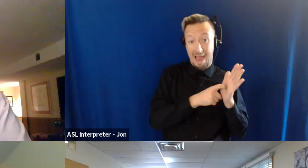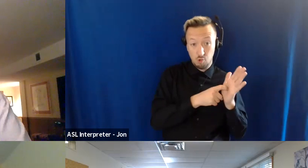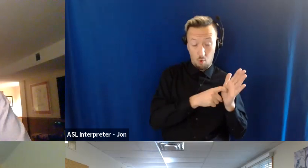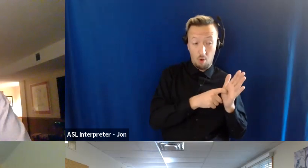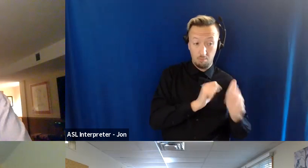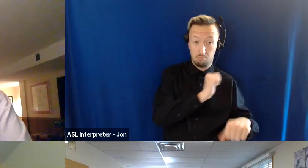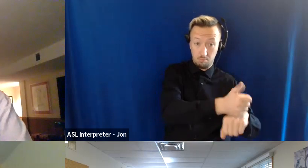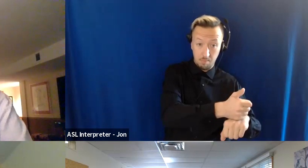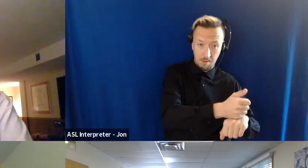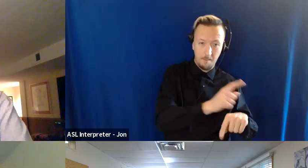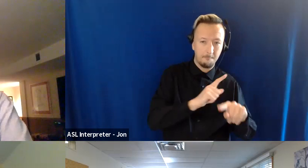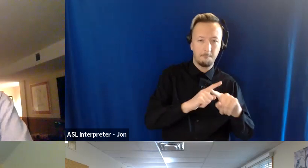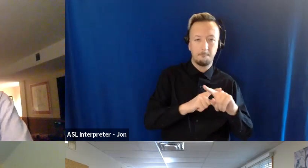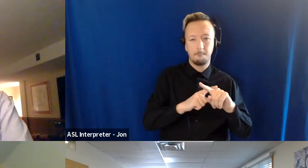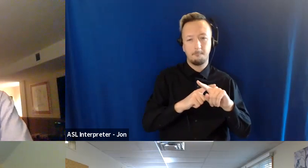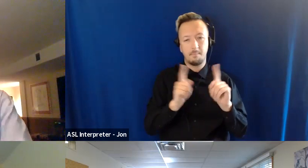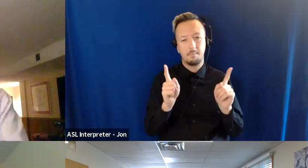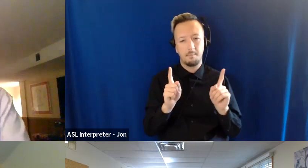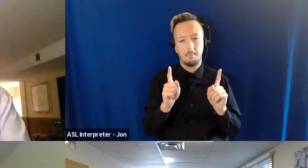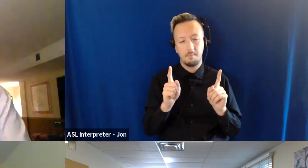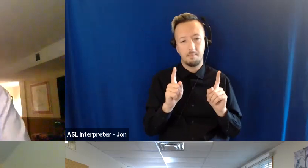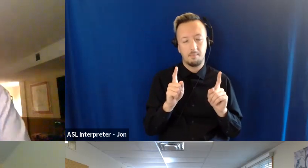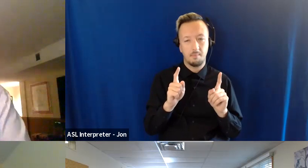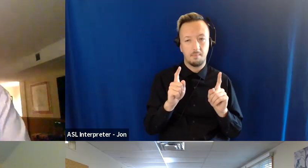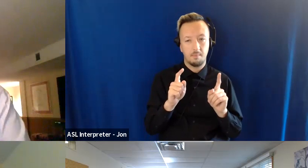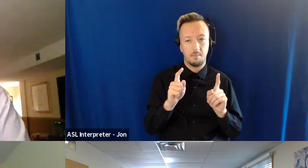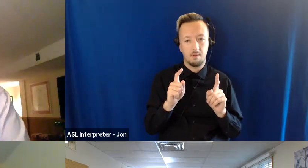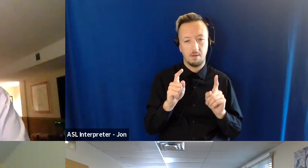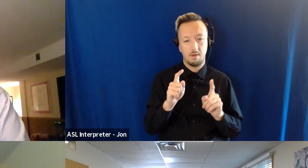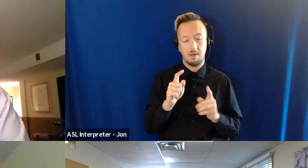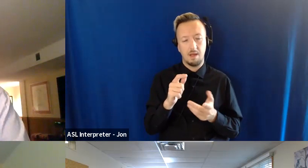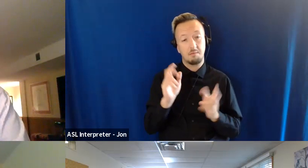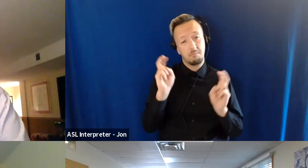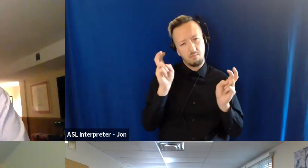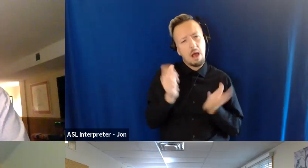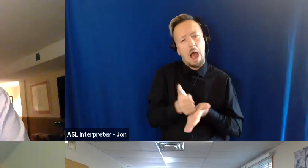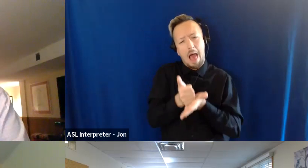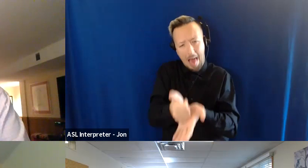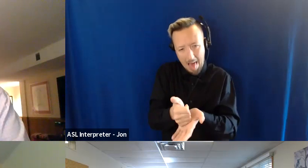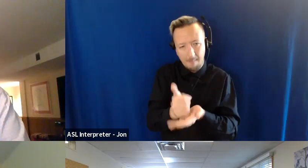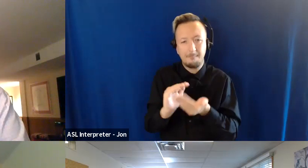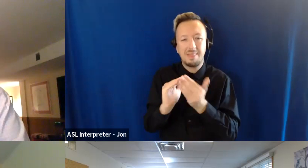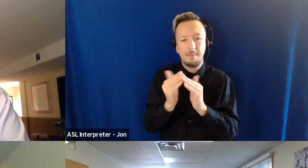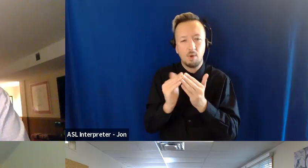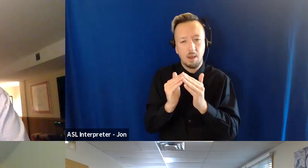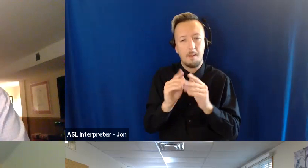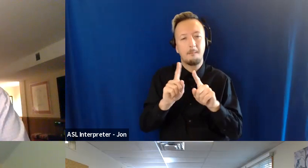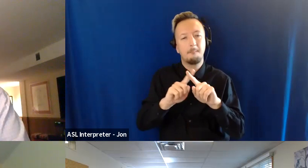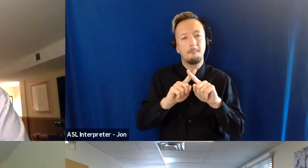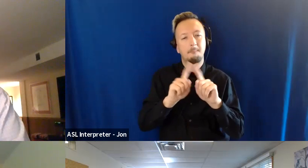like, it's like they're helping with our community, but in the same sense, they're